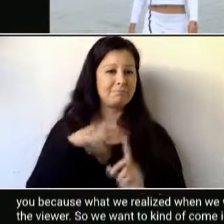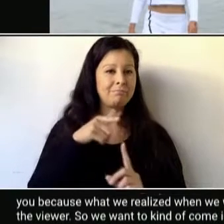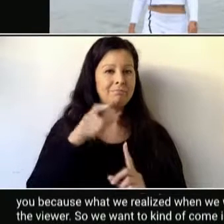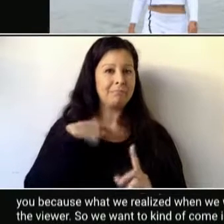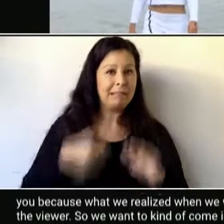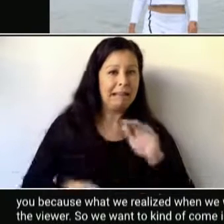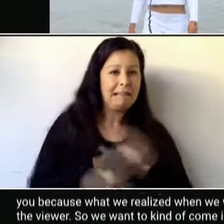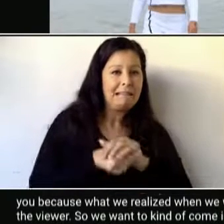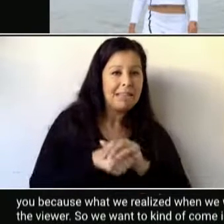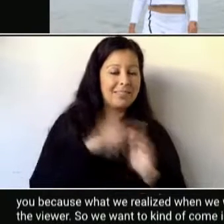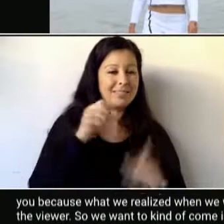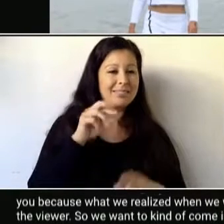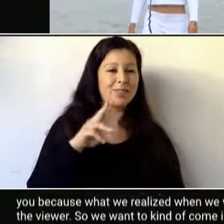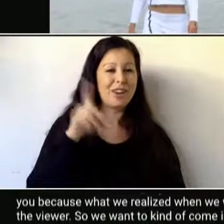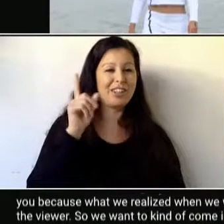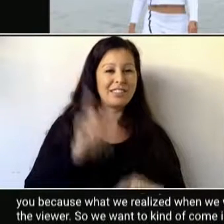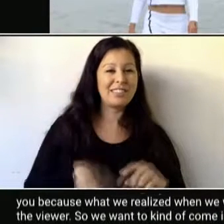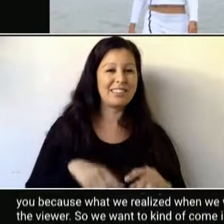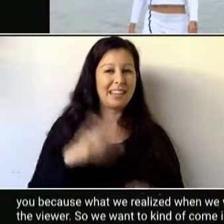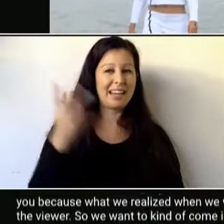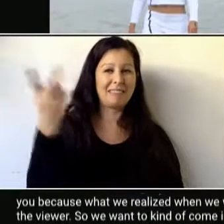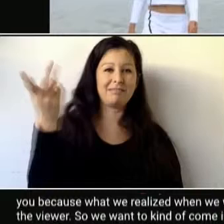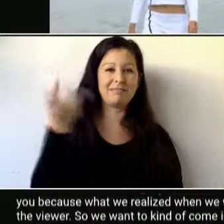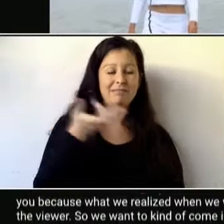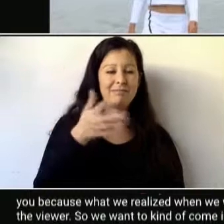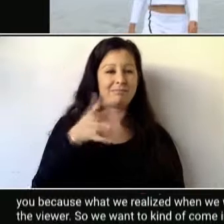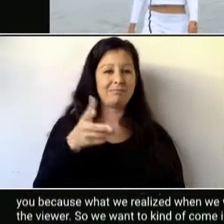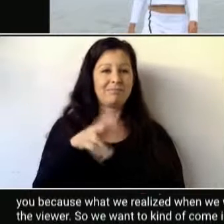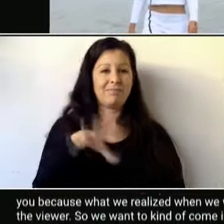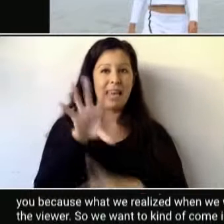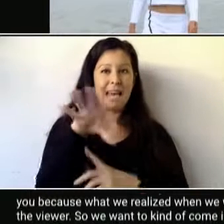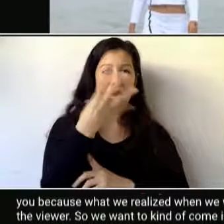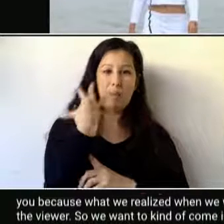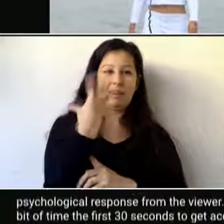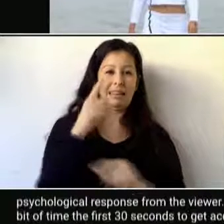gotta hide or you can't be in the scene.